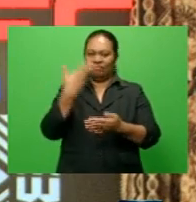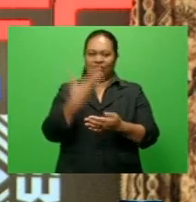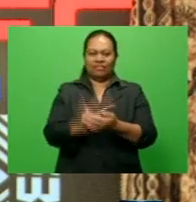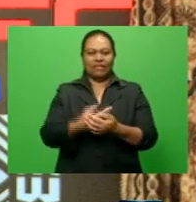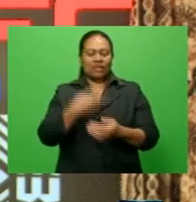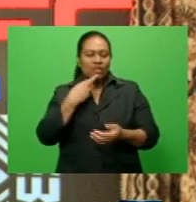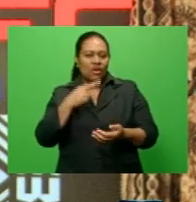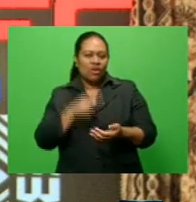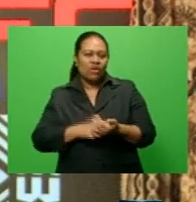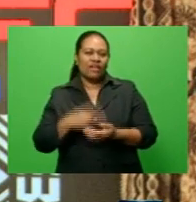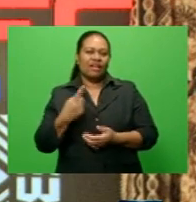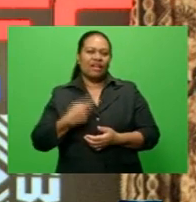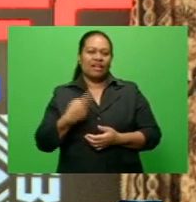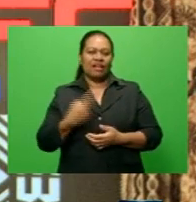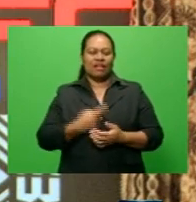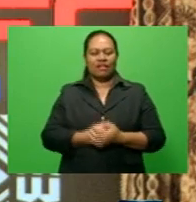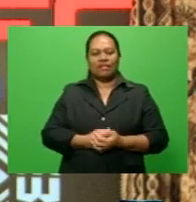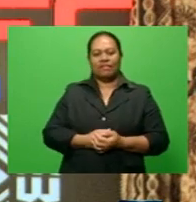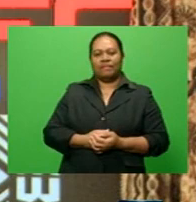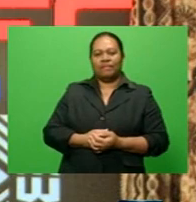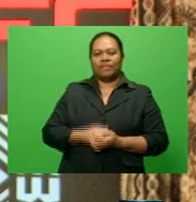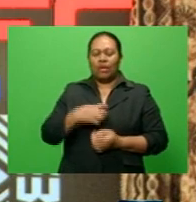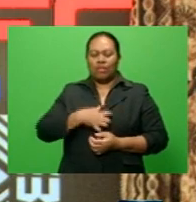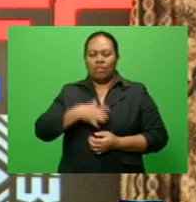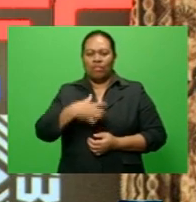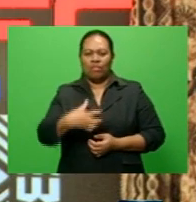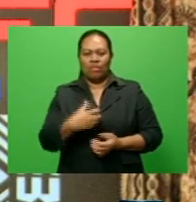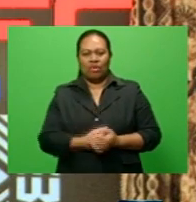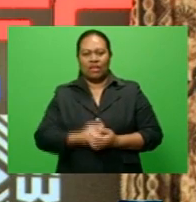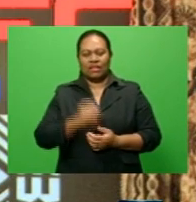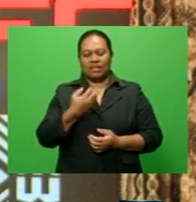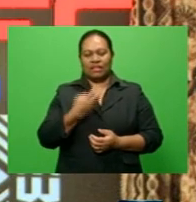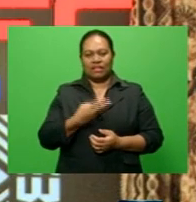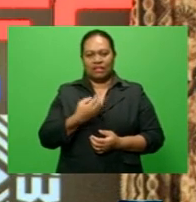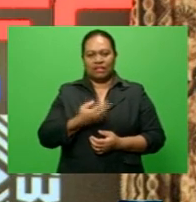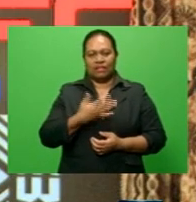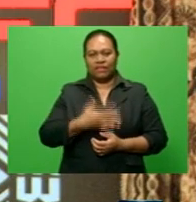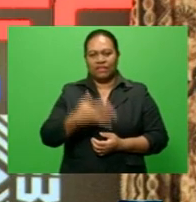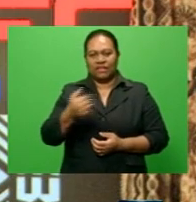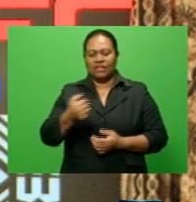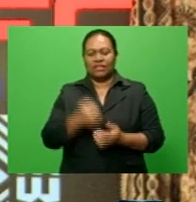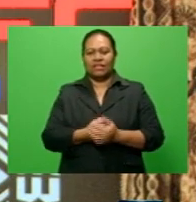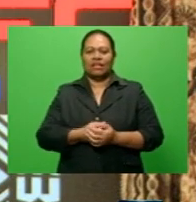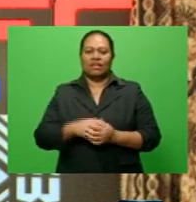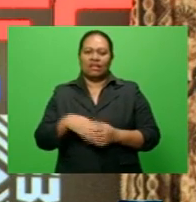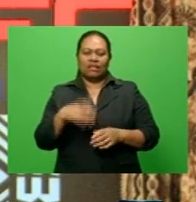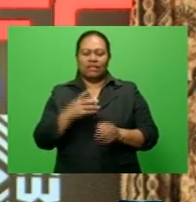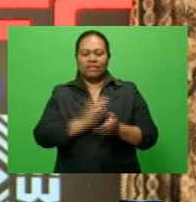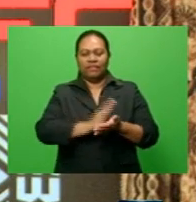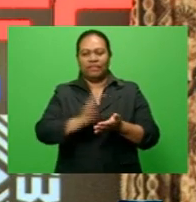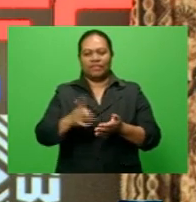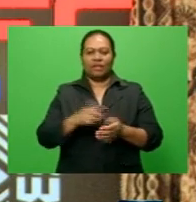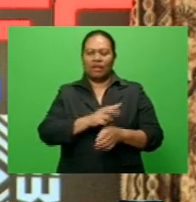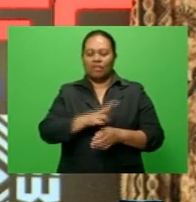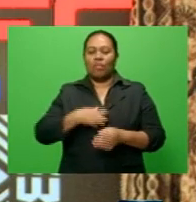in 11 listed stocks, with more than 56,000 shares changing hands at a value of more than